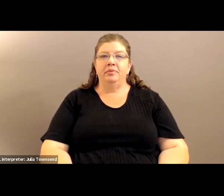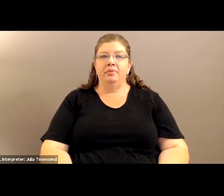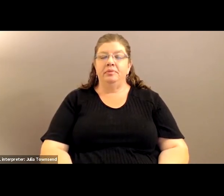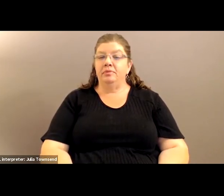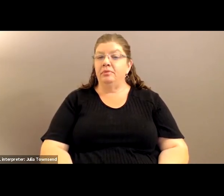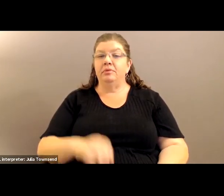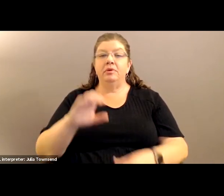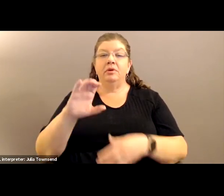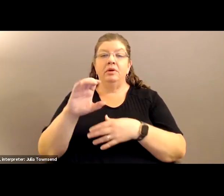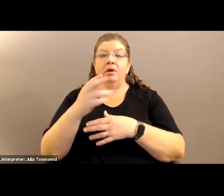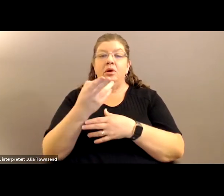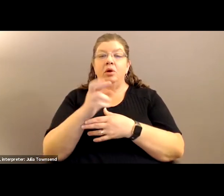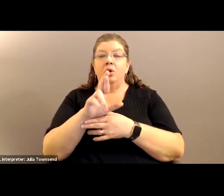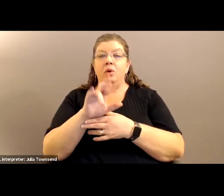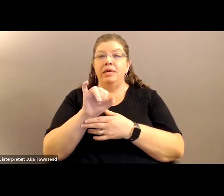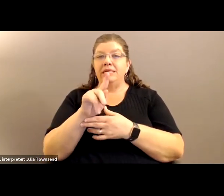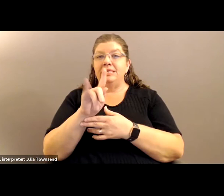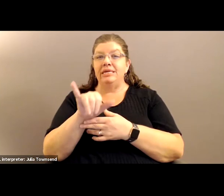christy lozano